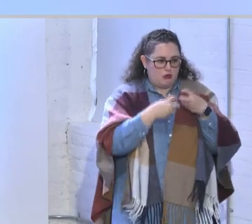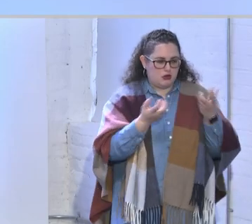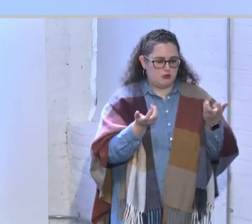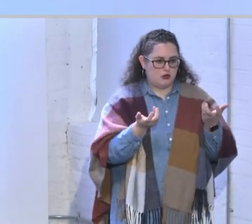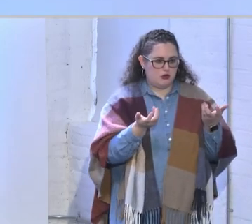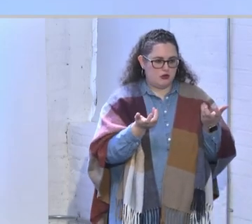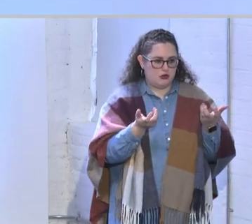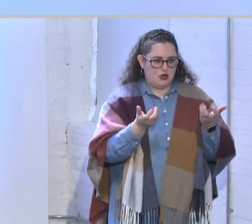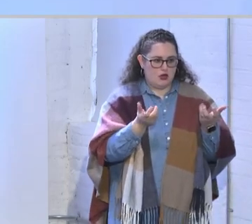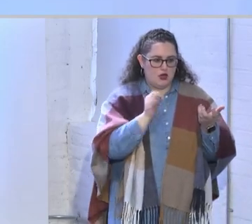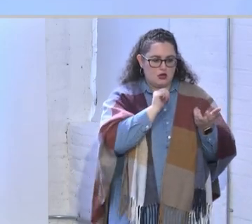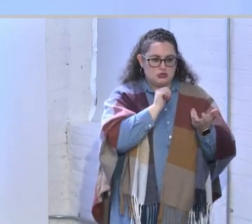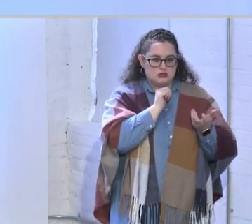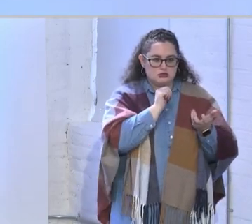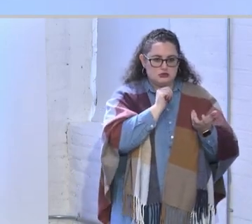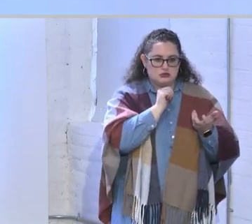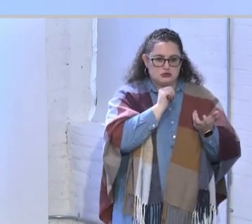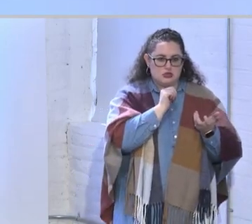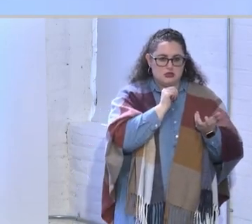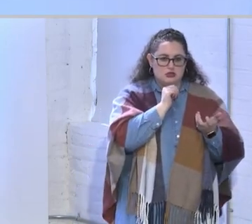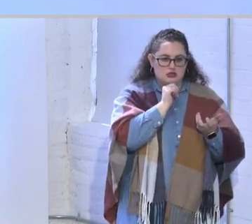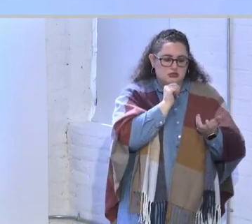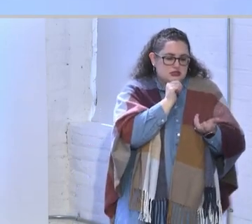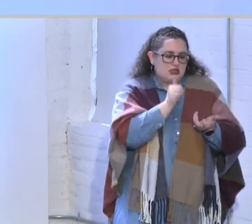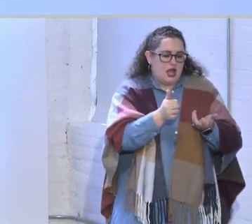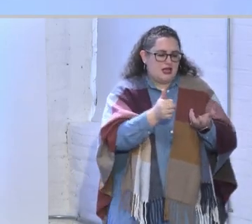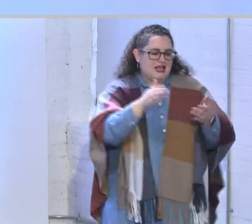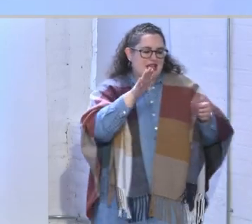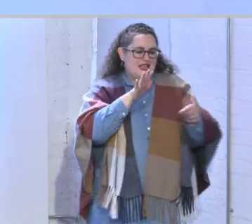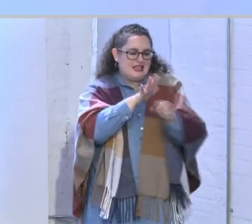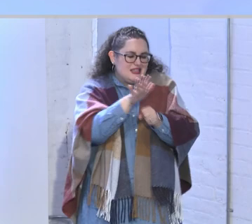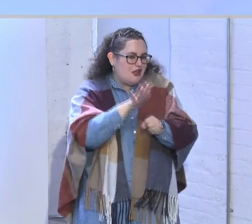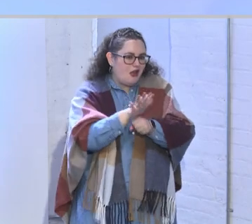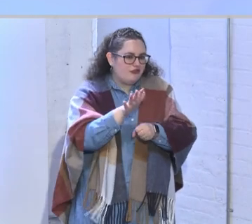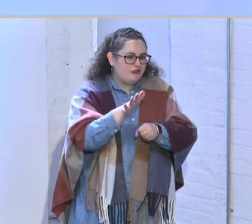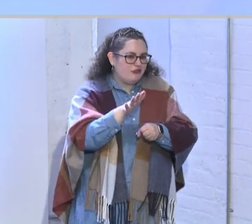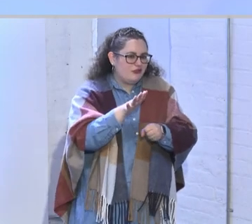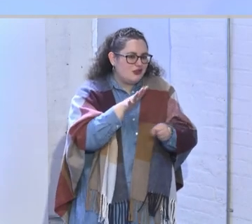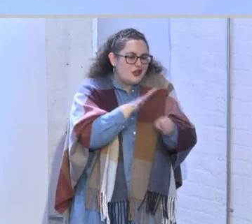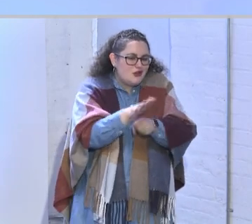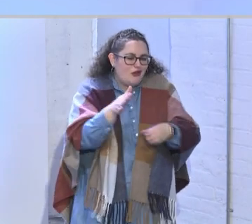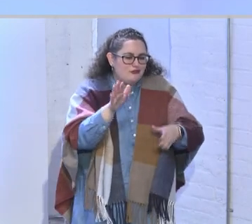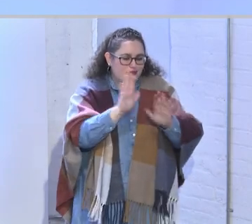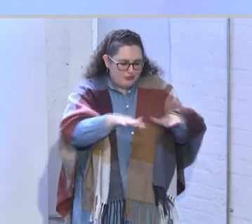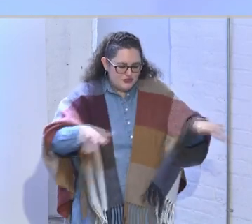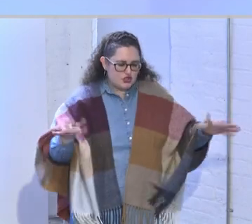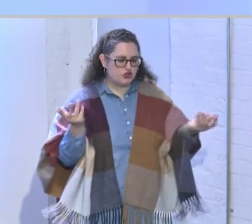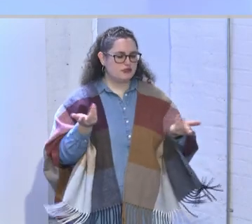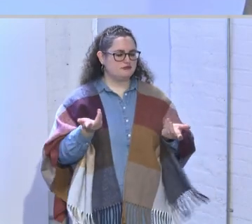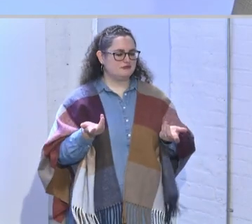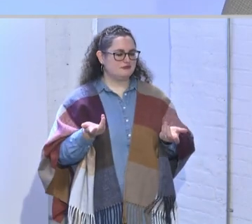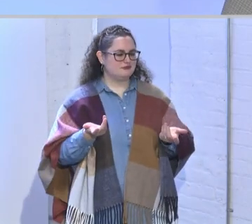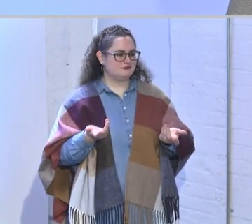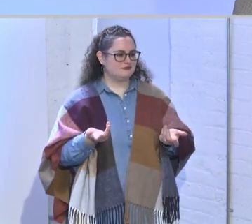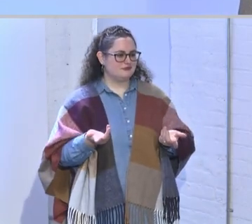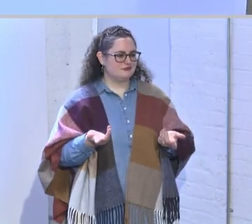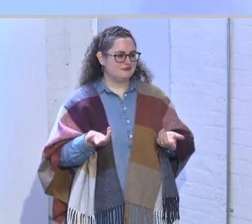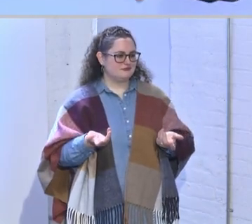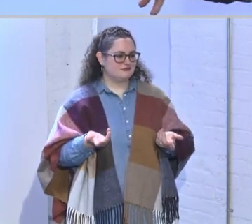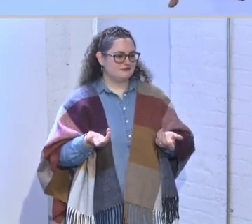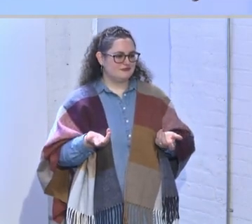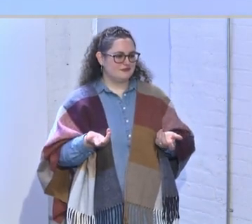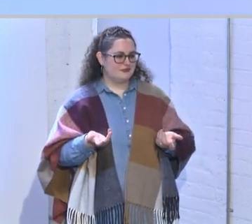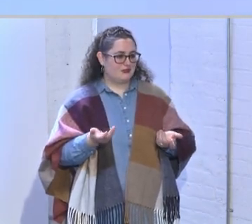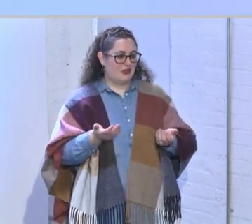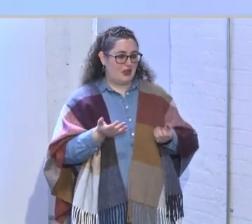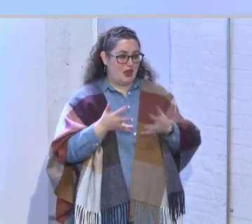because we don't have, get it, enough kids. We don't have enough kids. And I'm telling you, it's here in